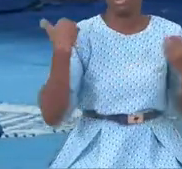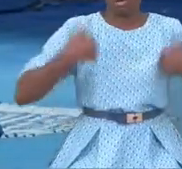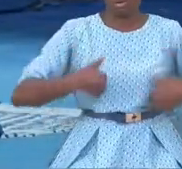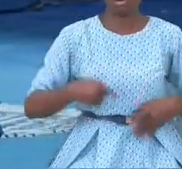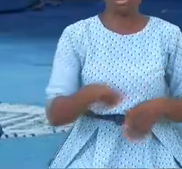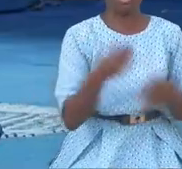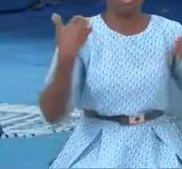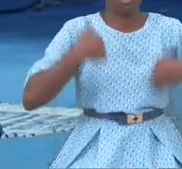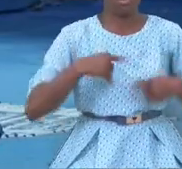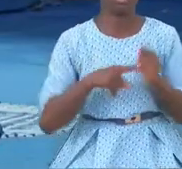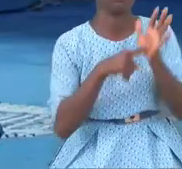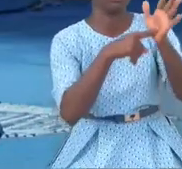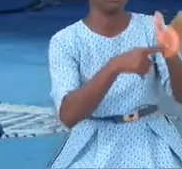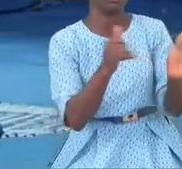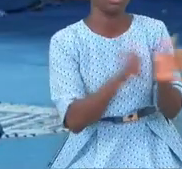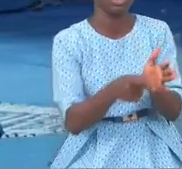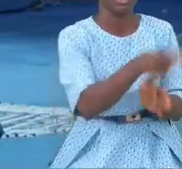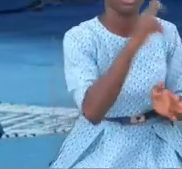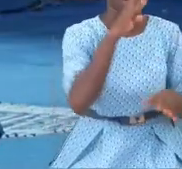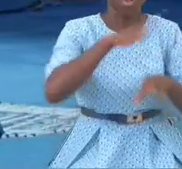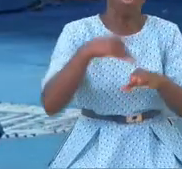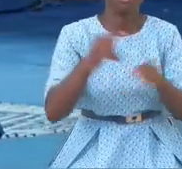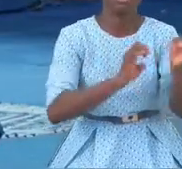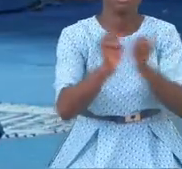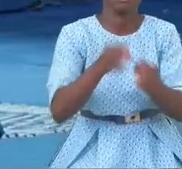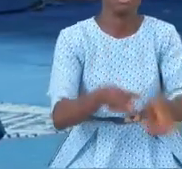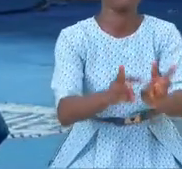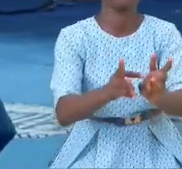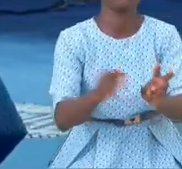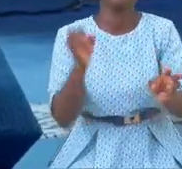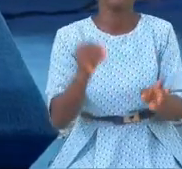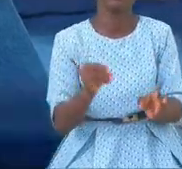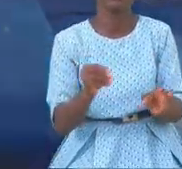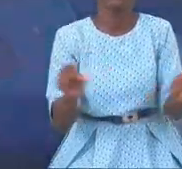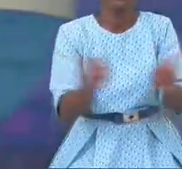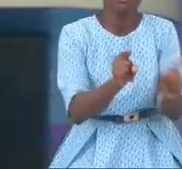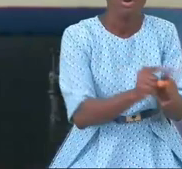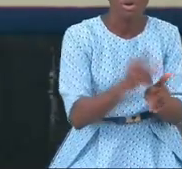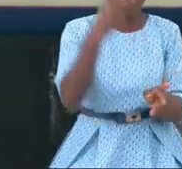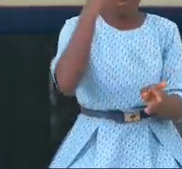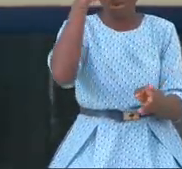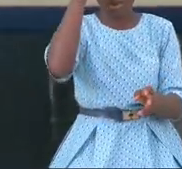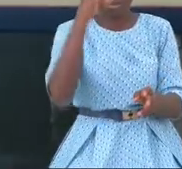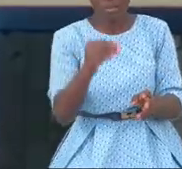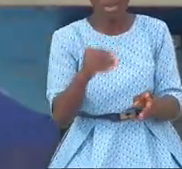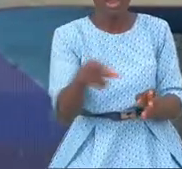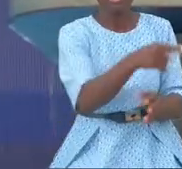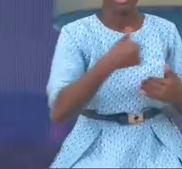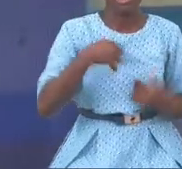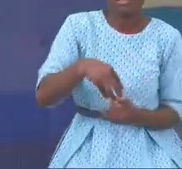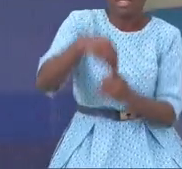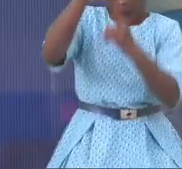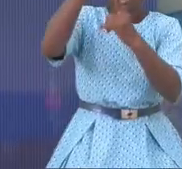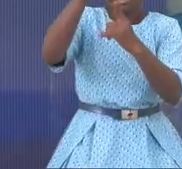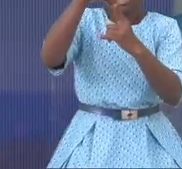that's a blind man, make way for him to pass. That's a blind man, tell him there's a ditch here because he cannot see.